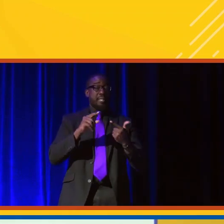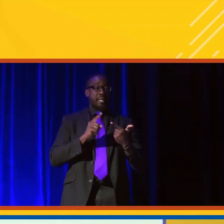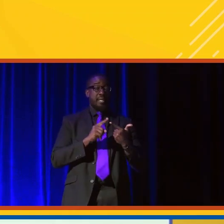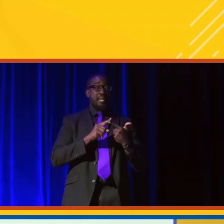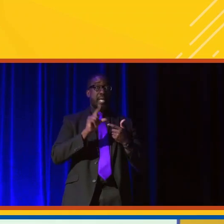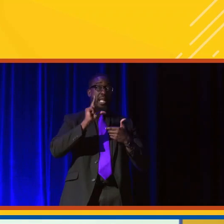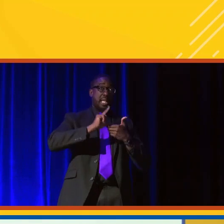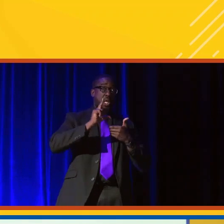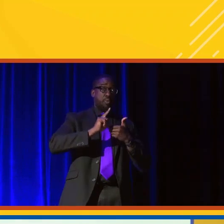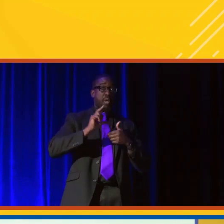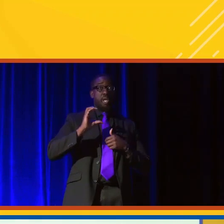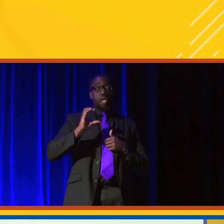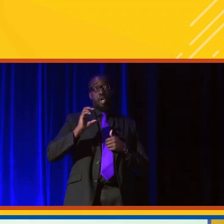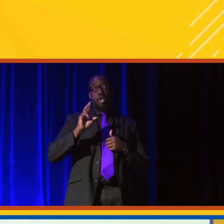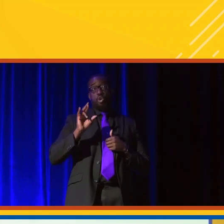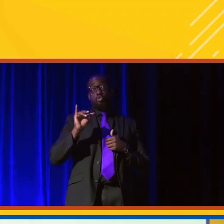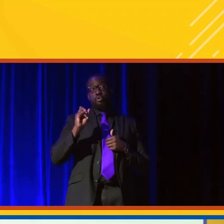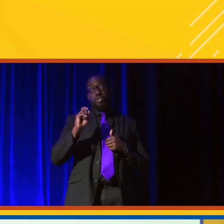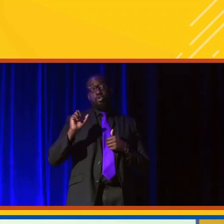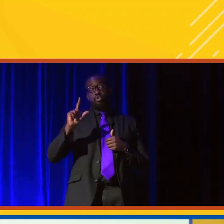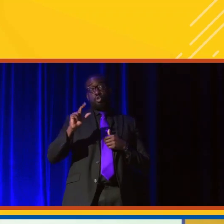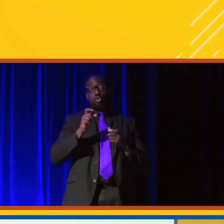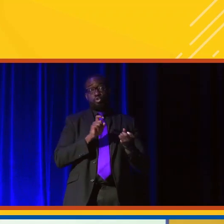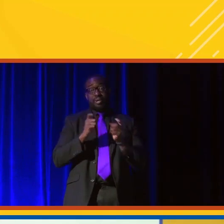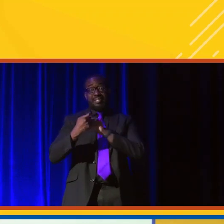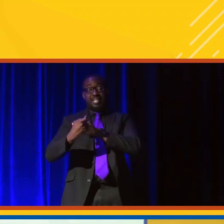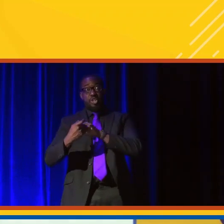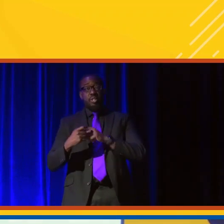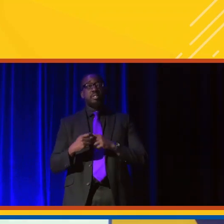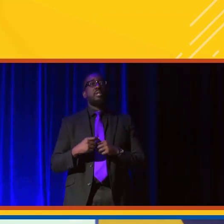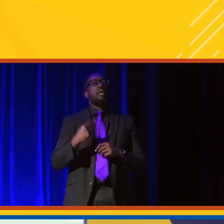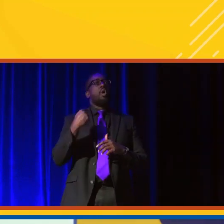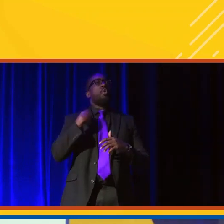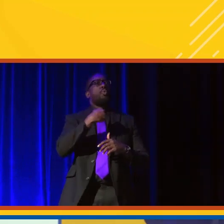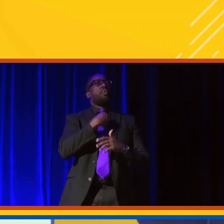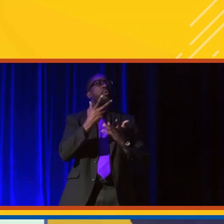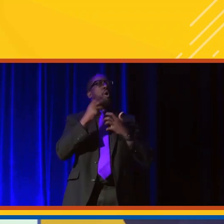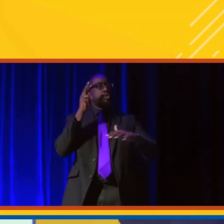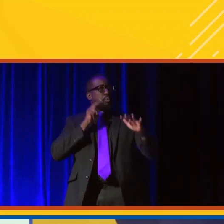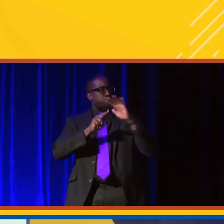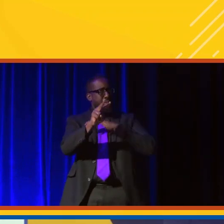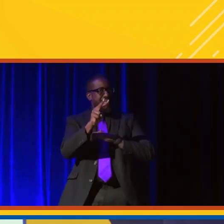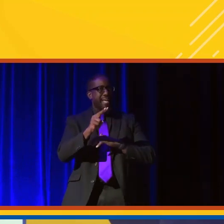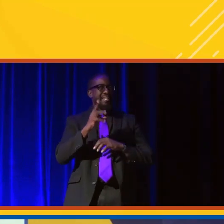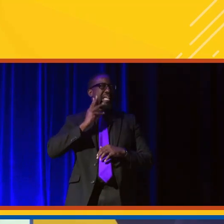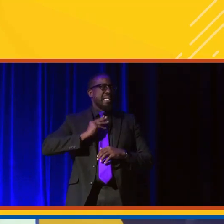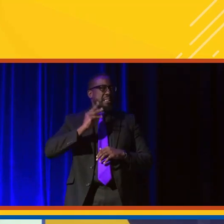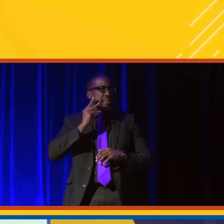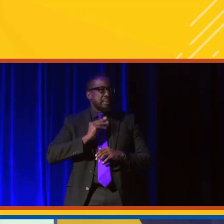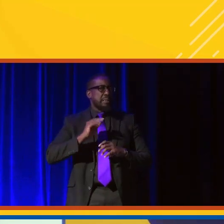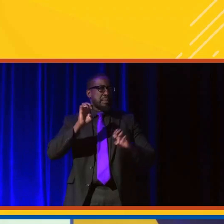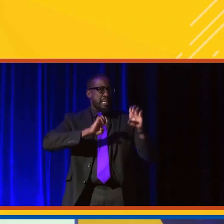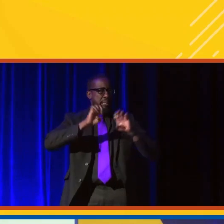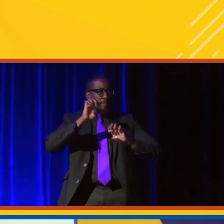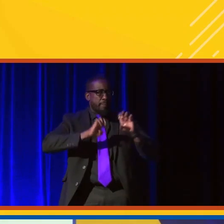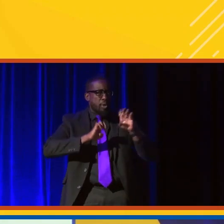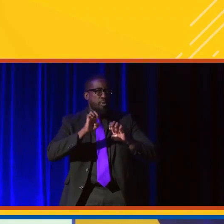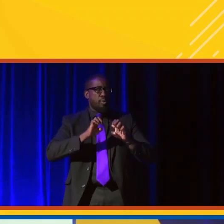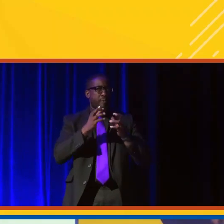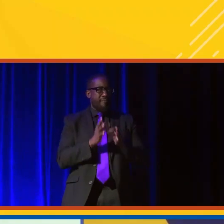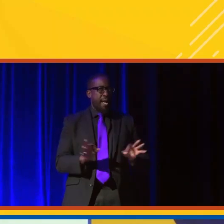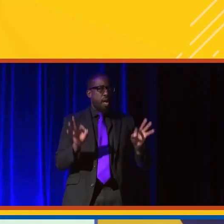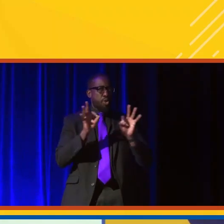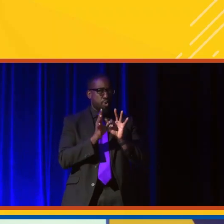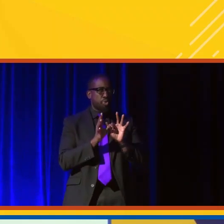And what we want to do is we want to try to predict the experimental values of the mobility using this entirely coarse-grained